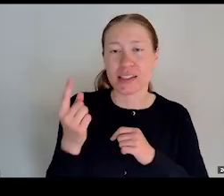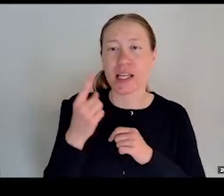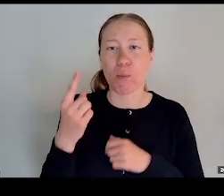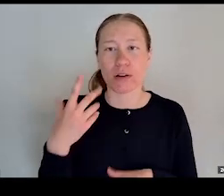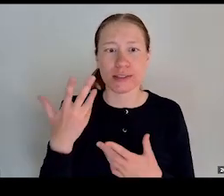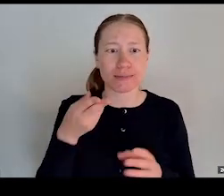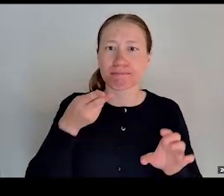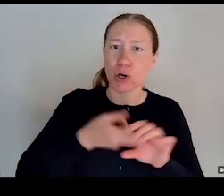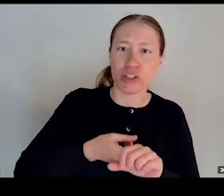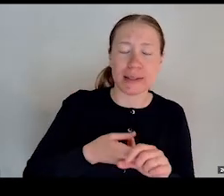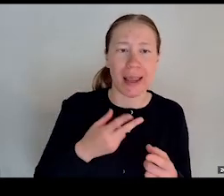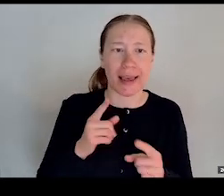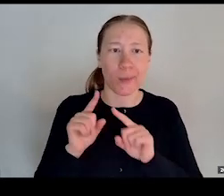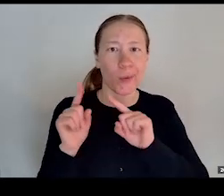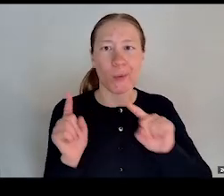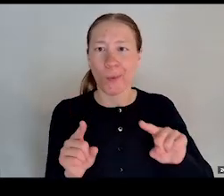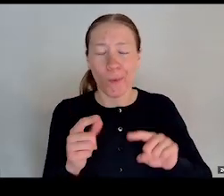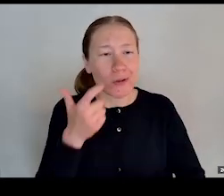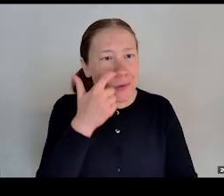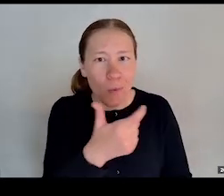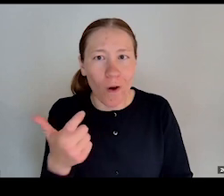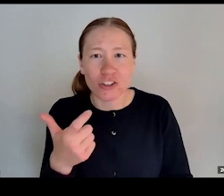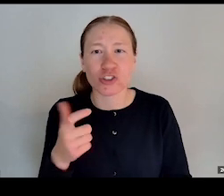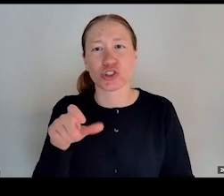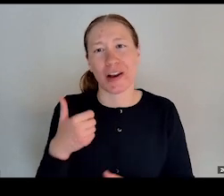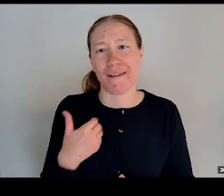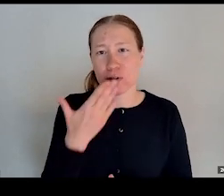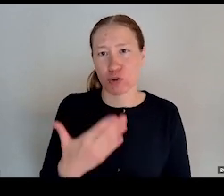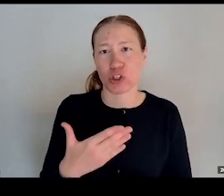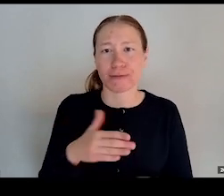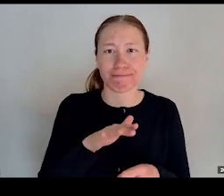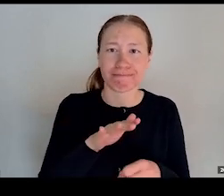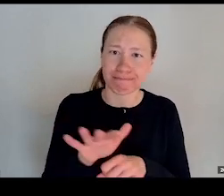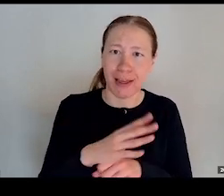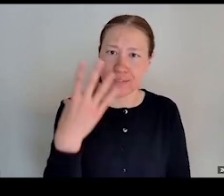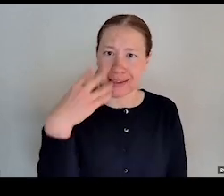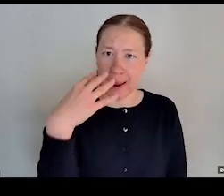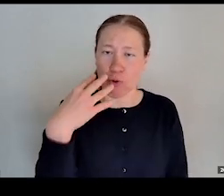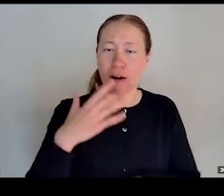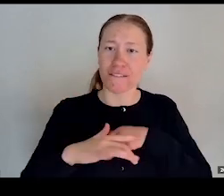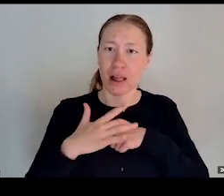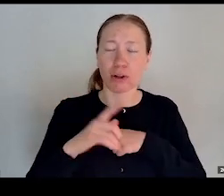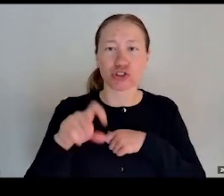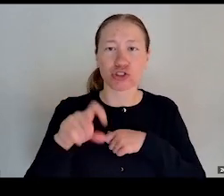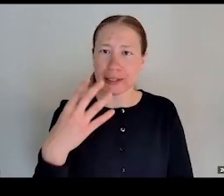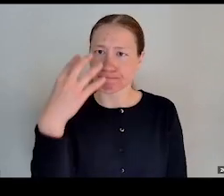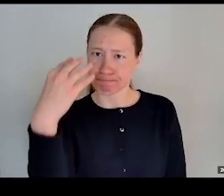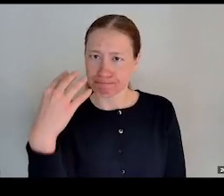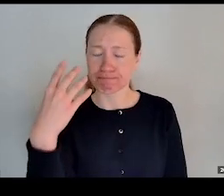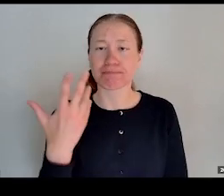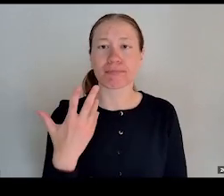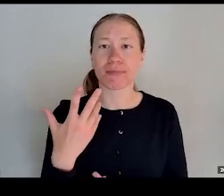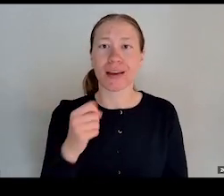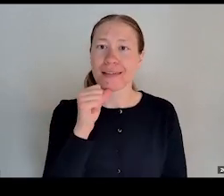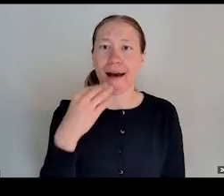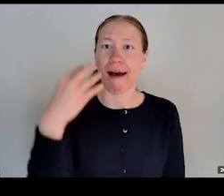people are attending remotely, that they have a good quality webcam available and that it's placed at eye level. It shouldn't be mounted or located